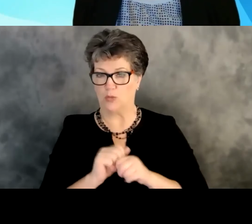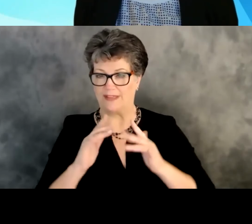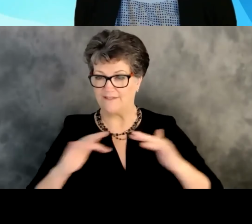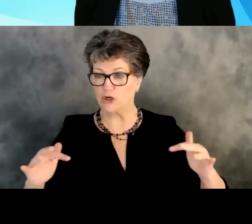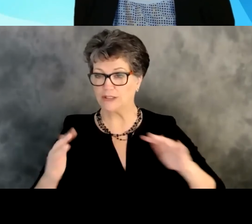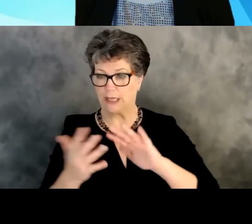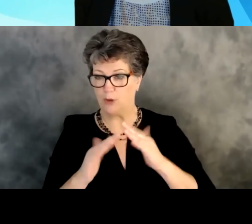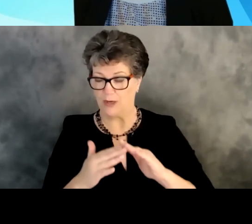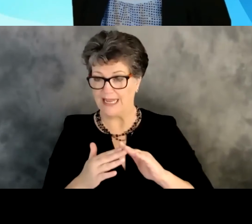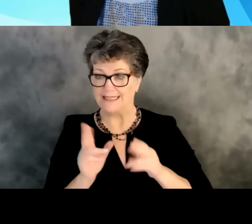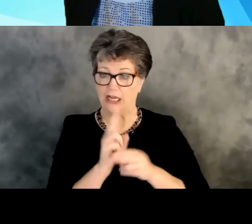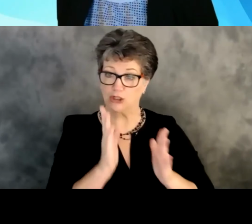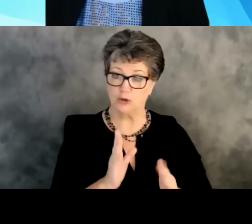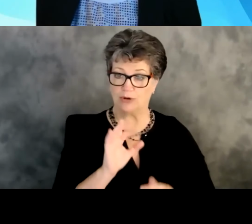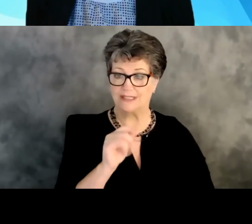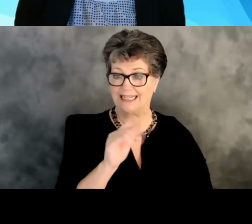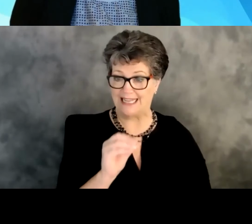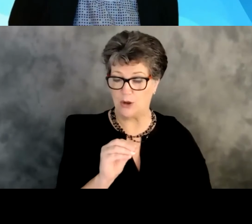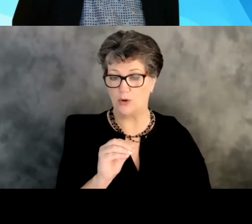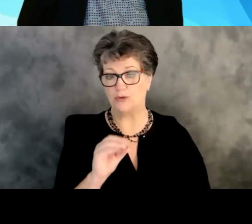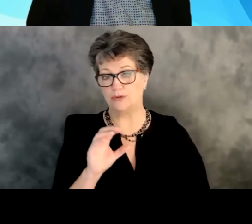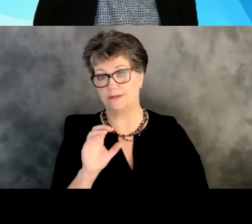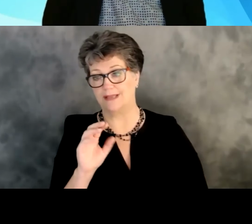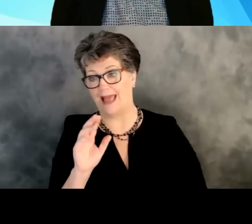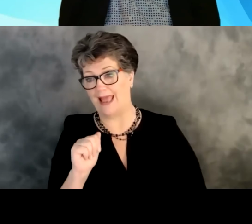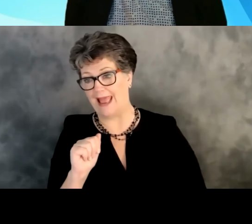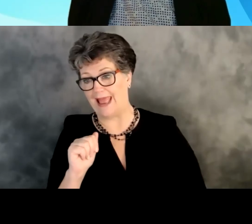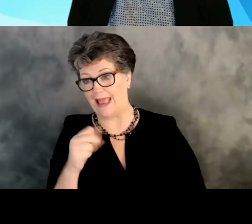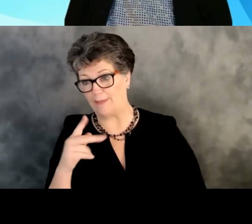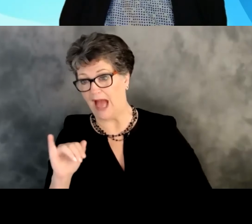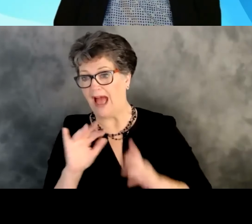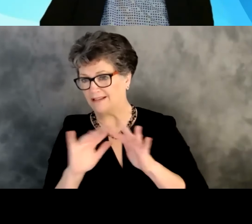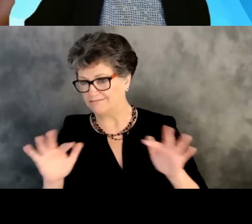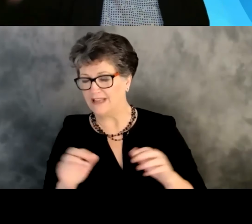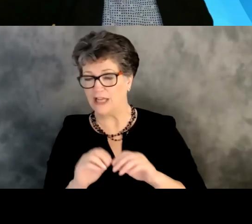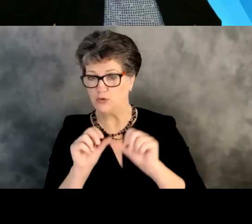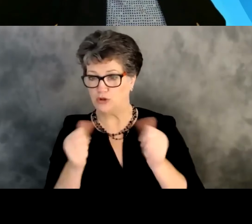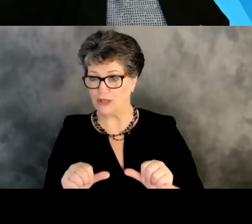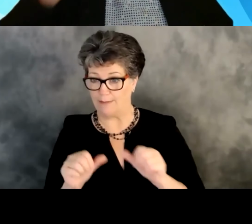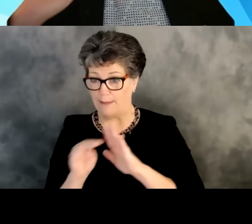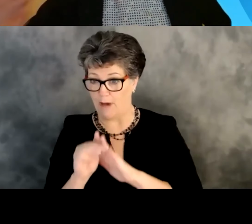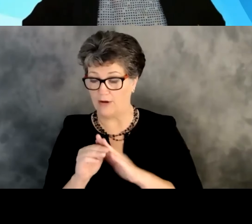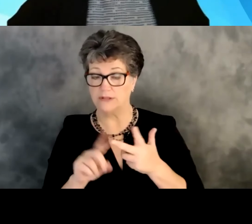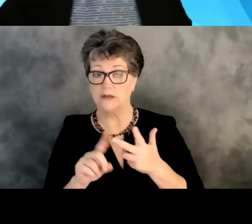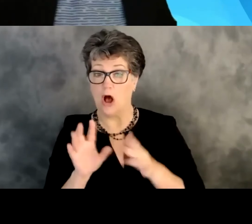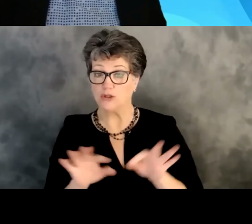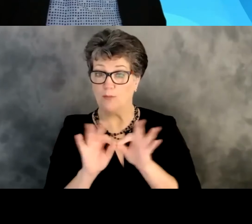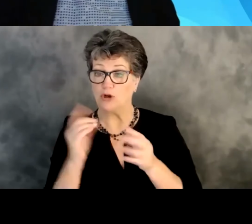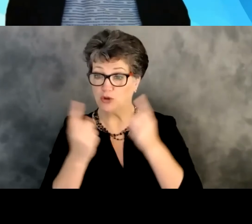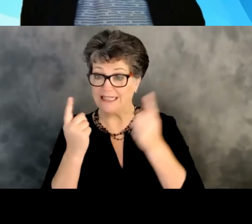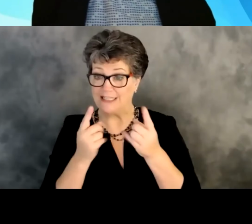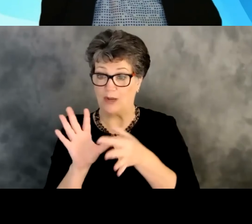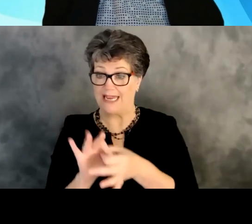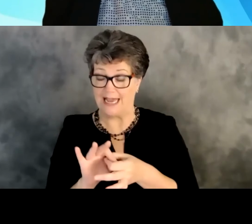communities and consumers like Latinos, API, and others to engage and shape the models. And third comment, also important to consider and connect